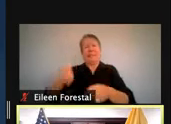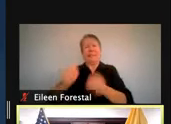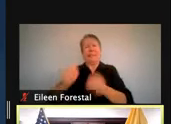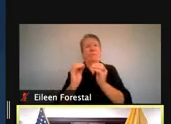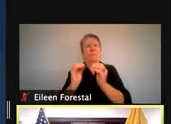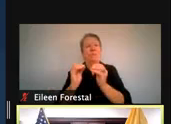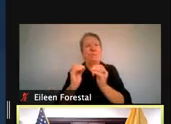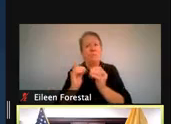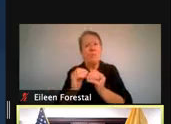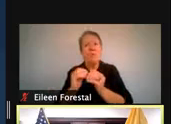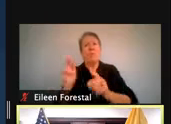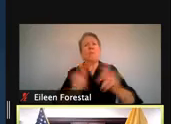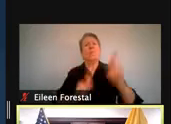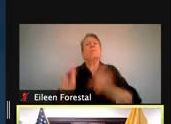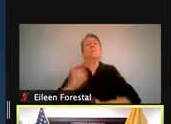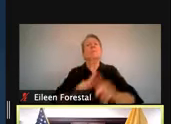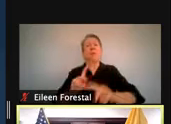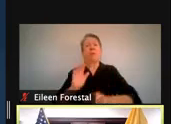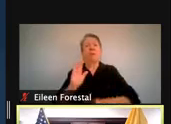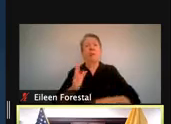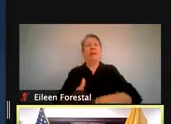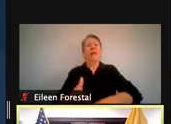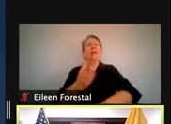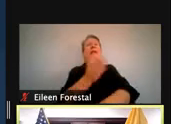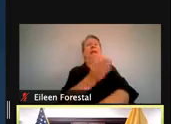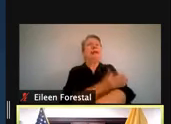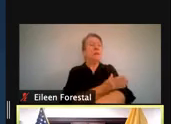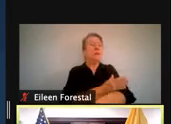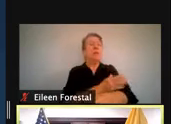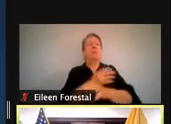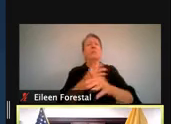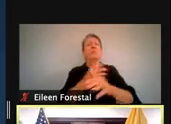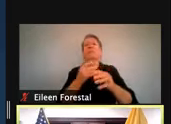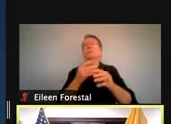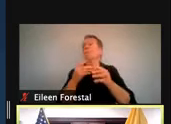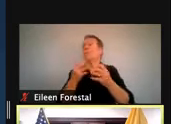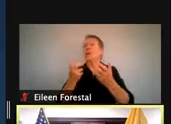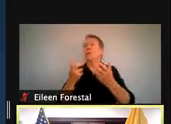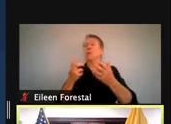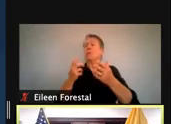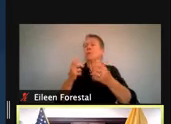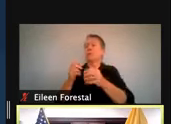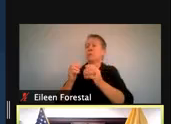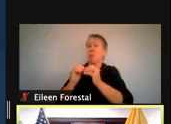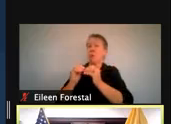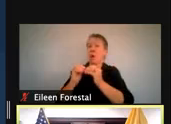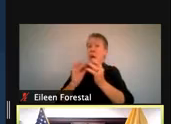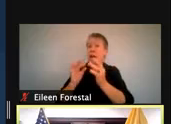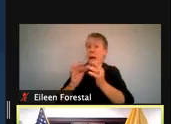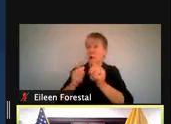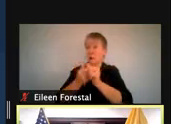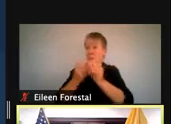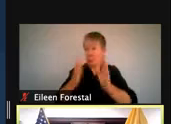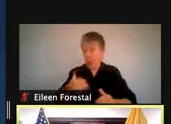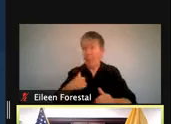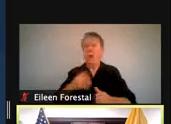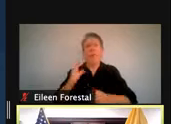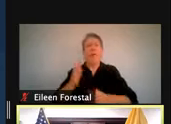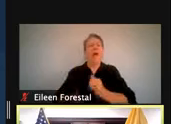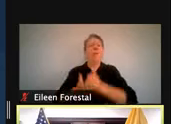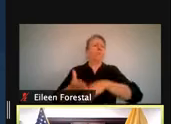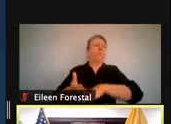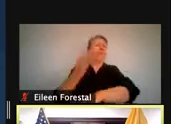capabilities to fight the second wave that is now starting to crash on our shores. All of us collectively on the screen are pledged